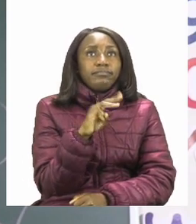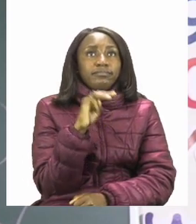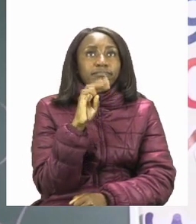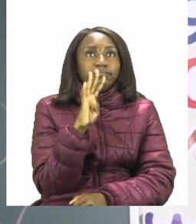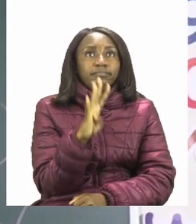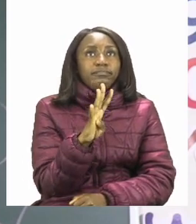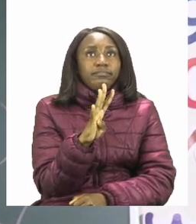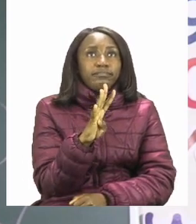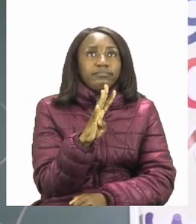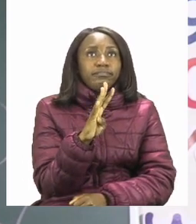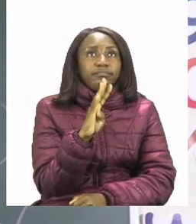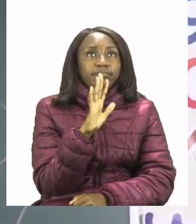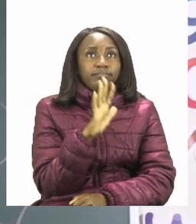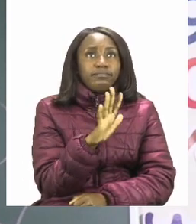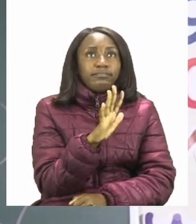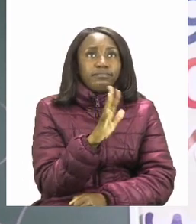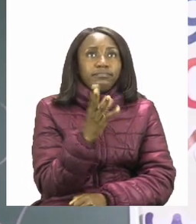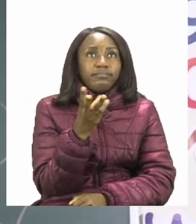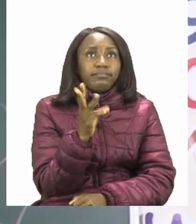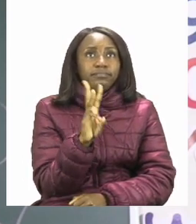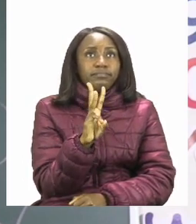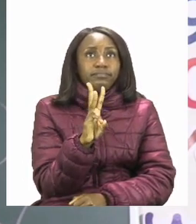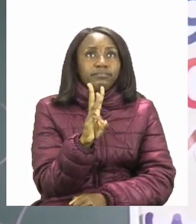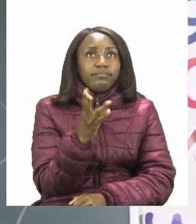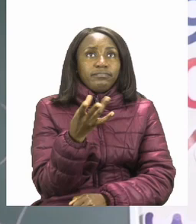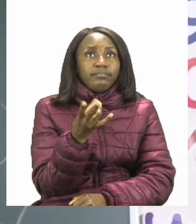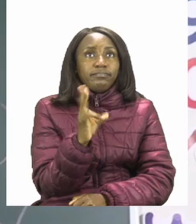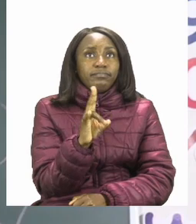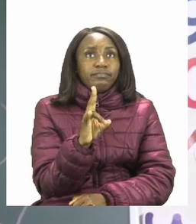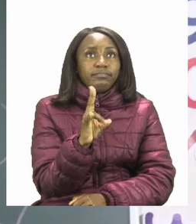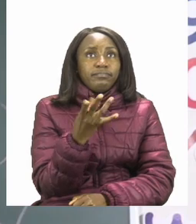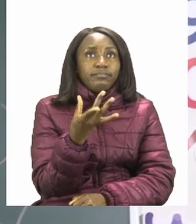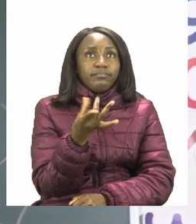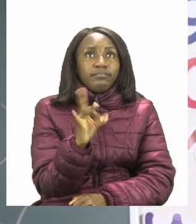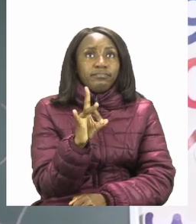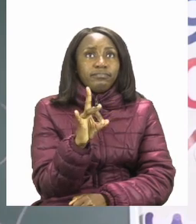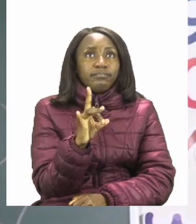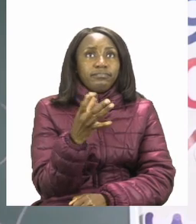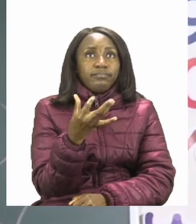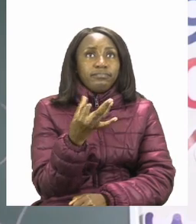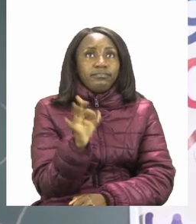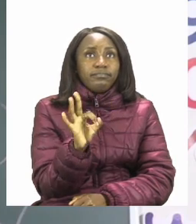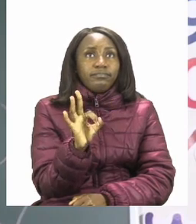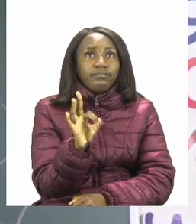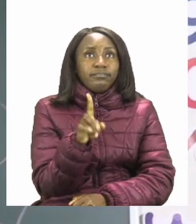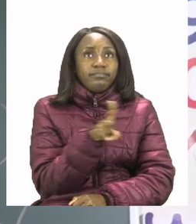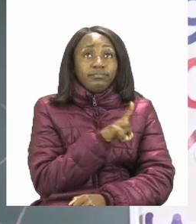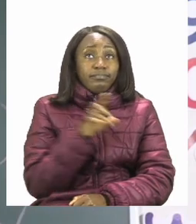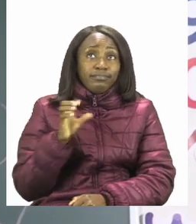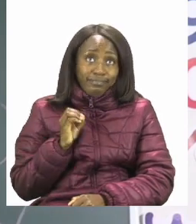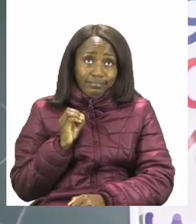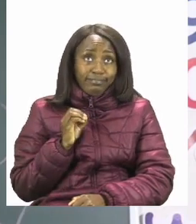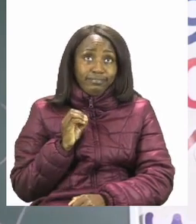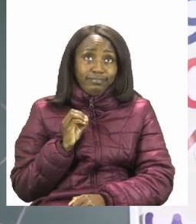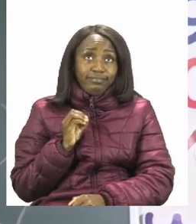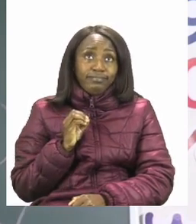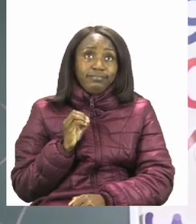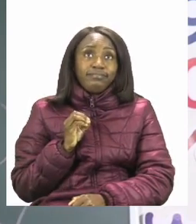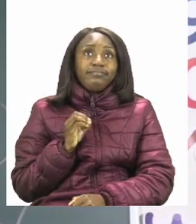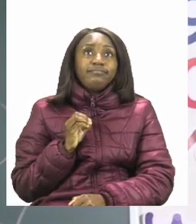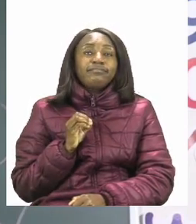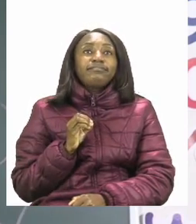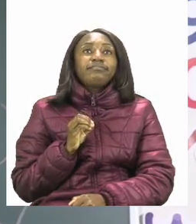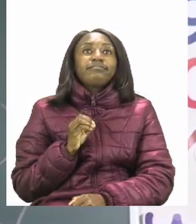3, 4, 5, 6, 7, 8, 9, 10.